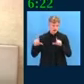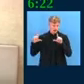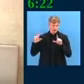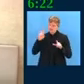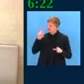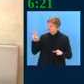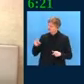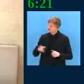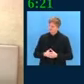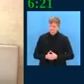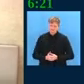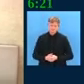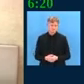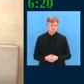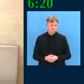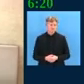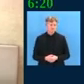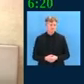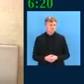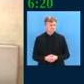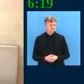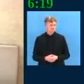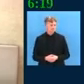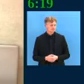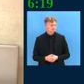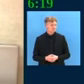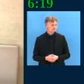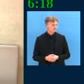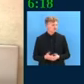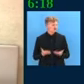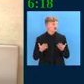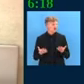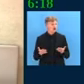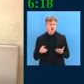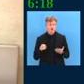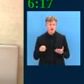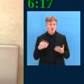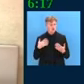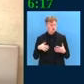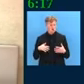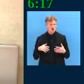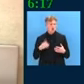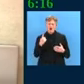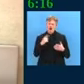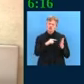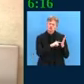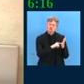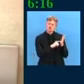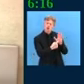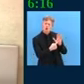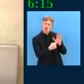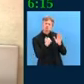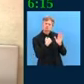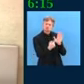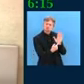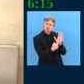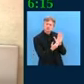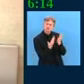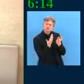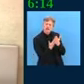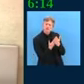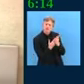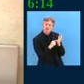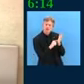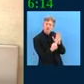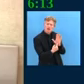gloomy and challenging context, I'm going to rely on a case study. It is definitely considered to be a successful one if you look at